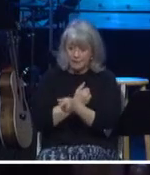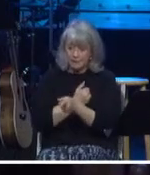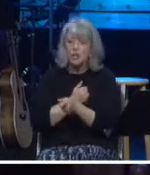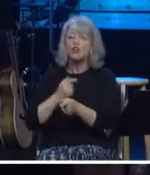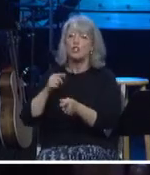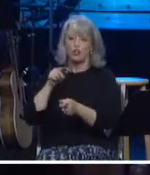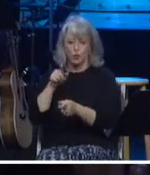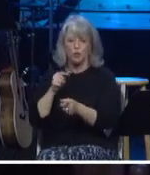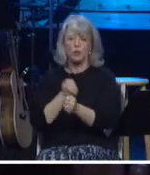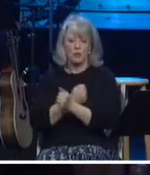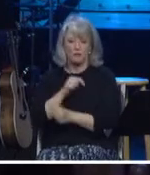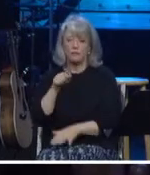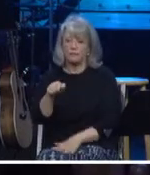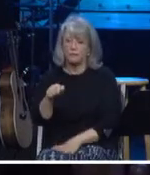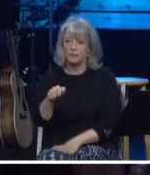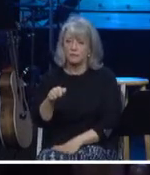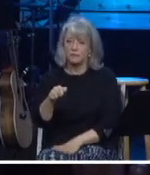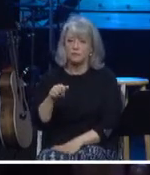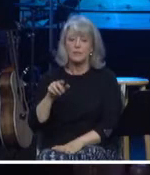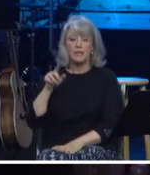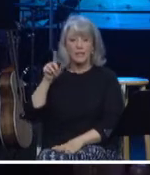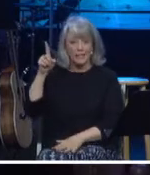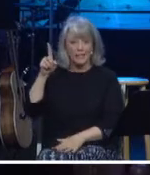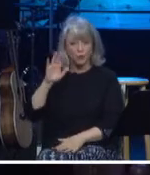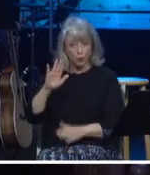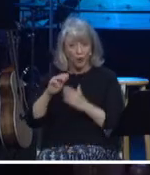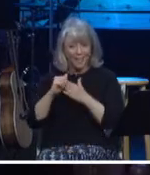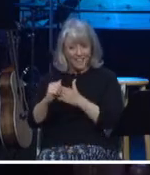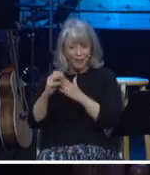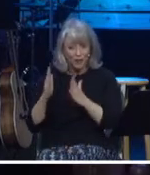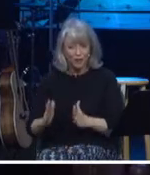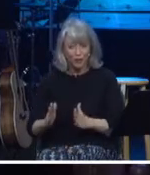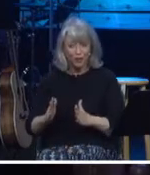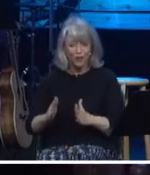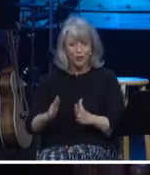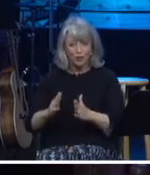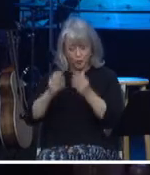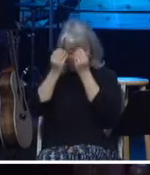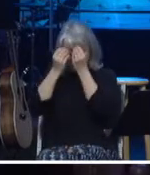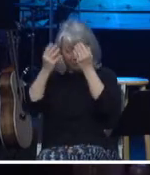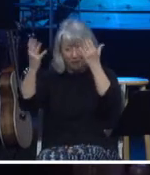He's your leader. You live in submission to him. You're his follower.